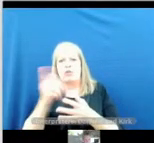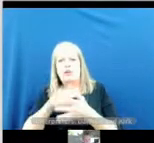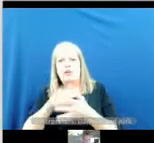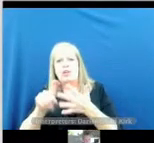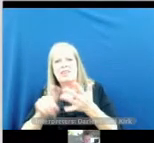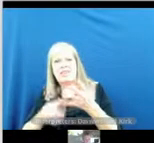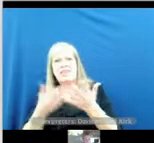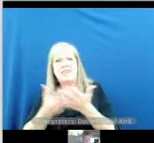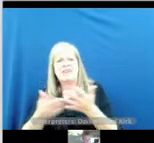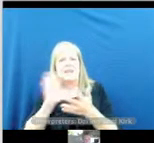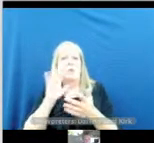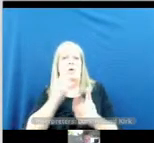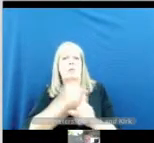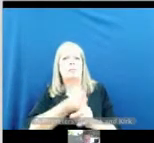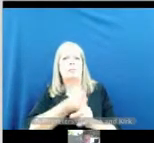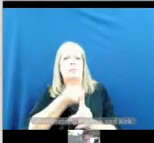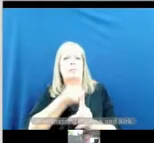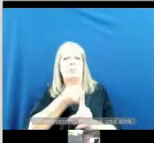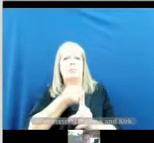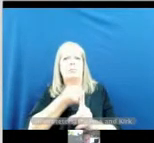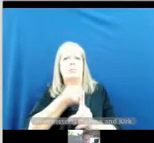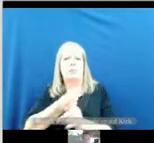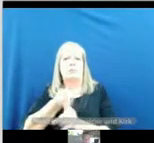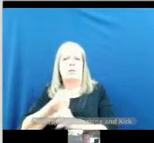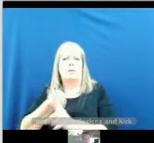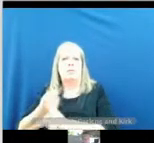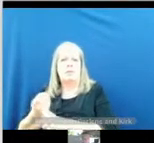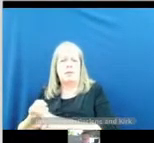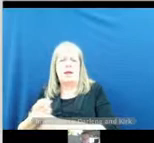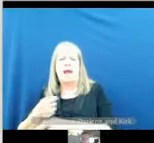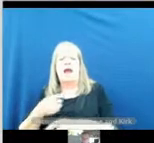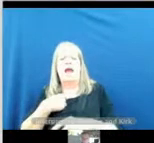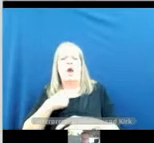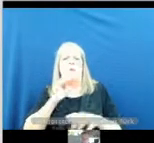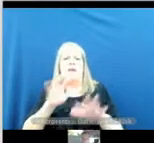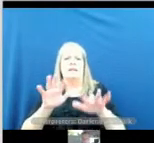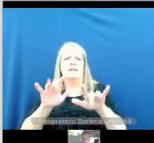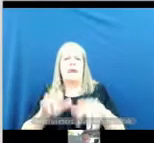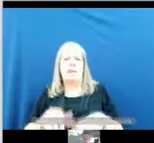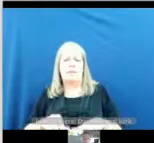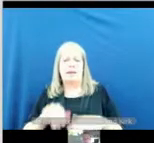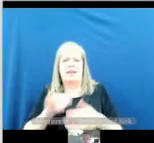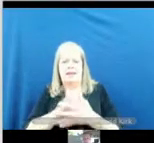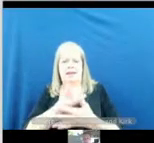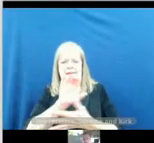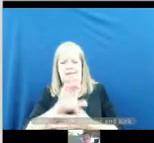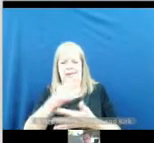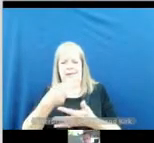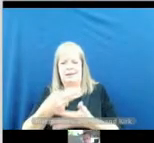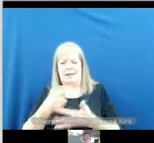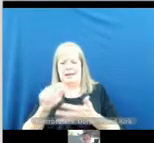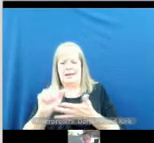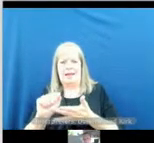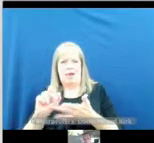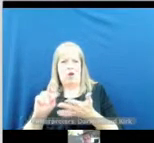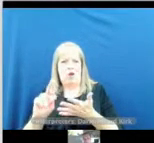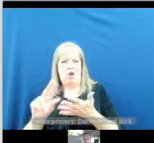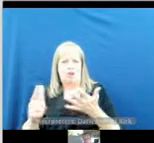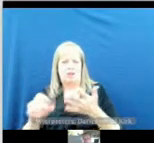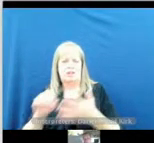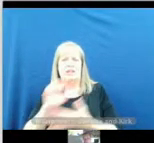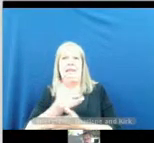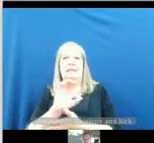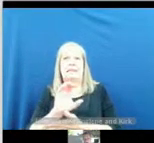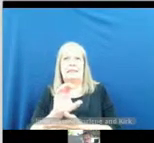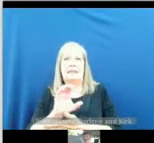And I'm going to type it because it is complicated. So the C stands